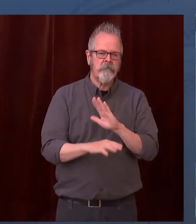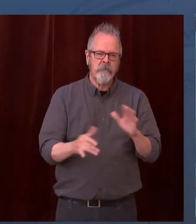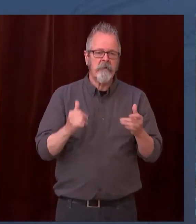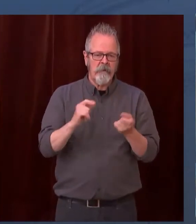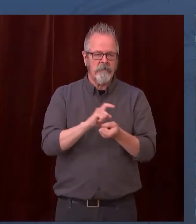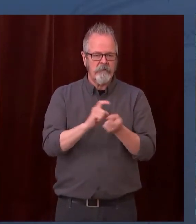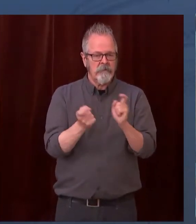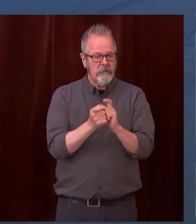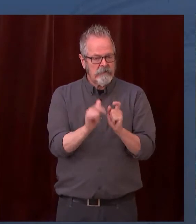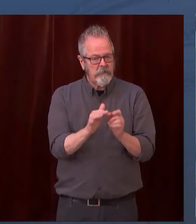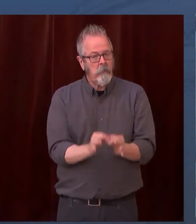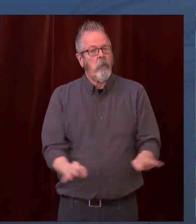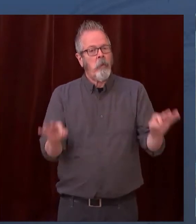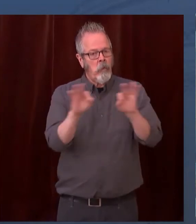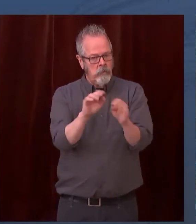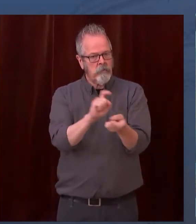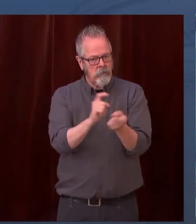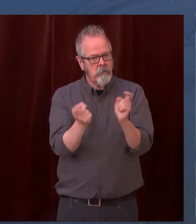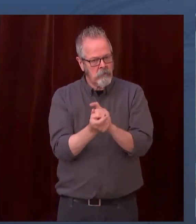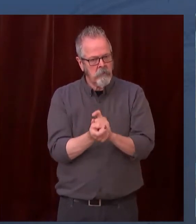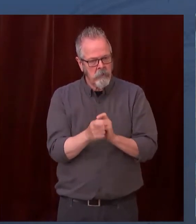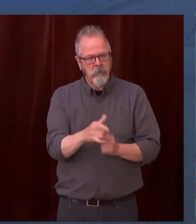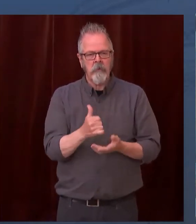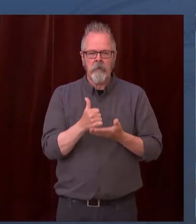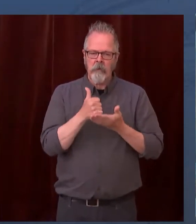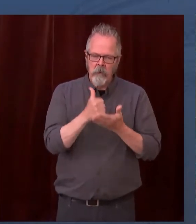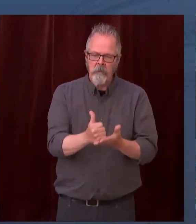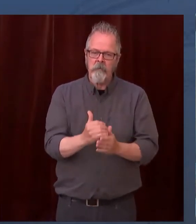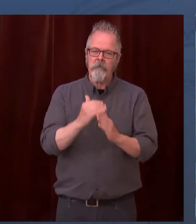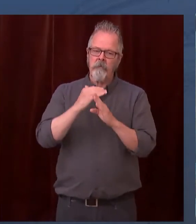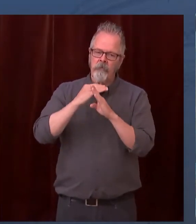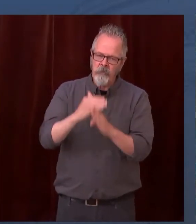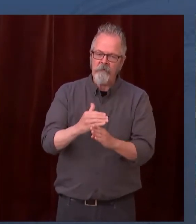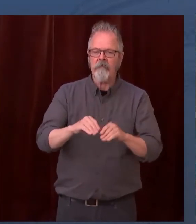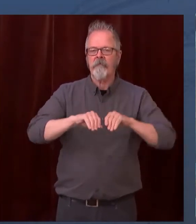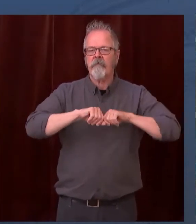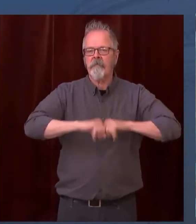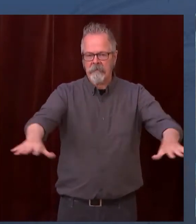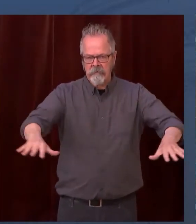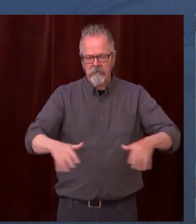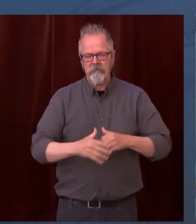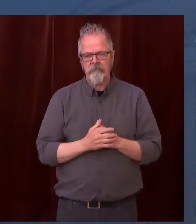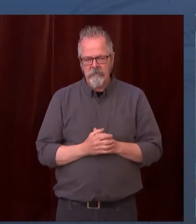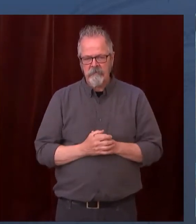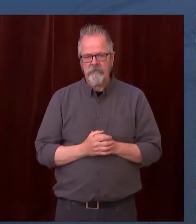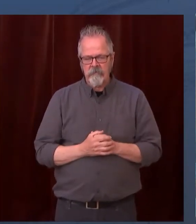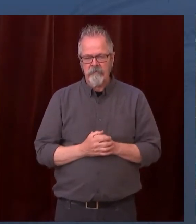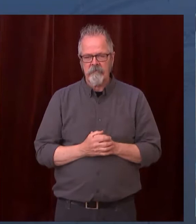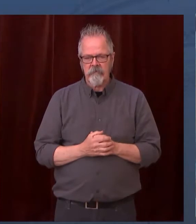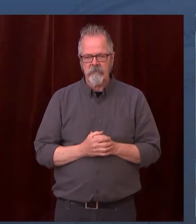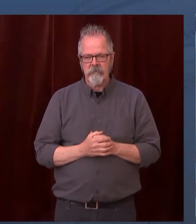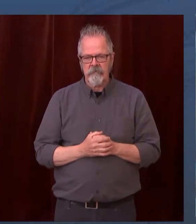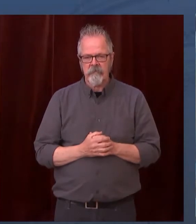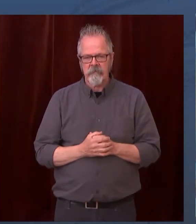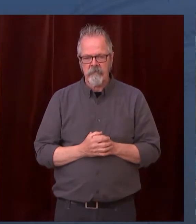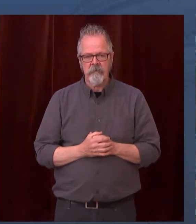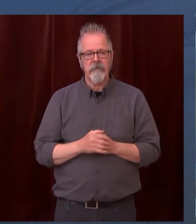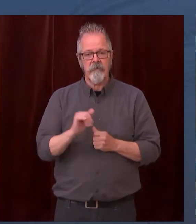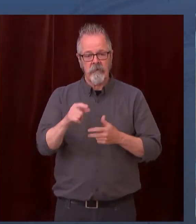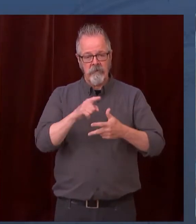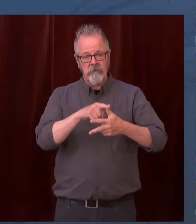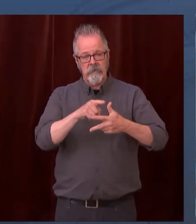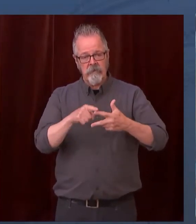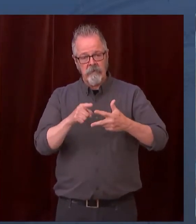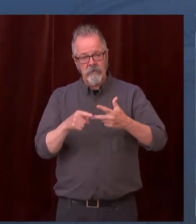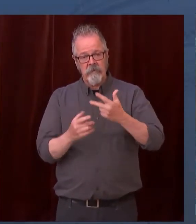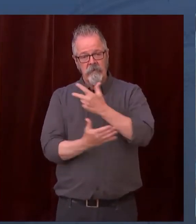counties. These counties have been greatly impacted by COVID-19, and they do remain in phase 1 with only essential